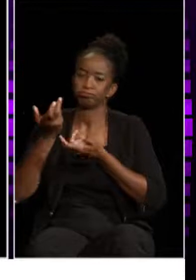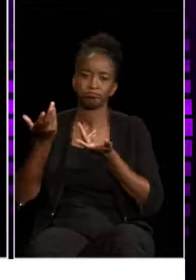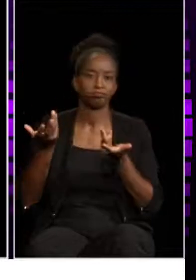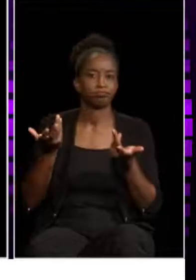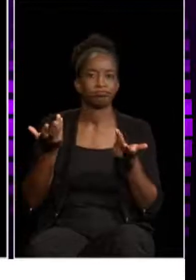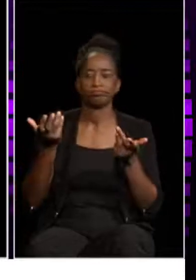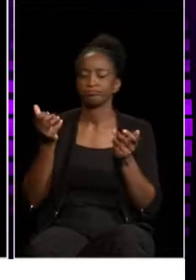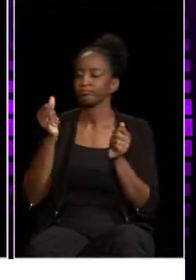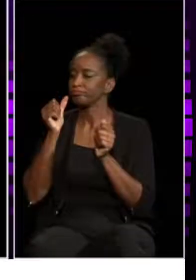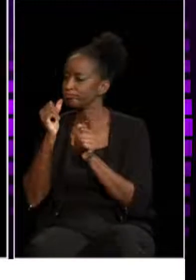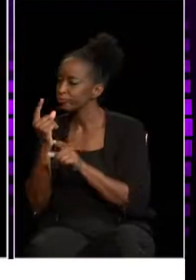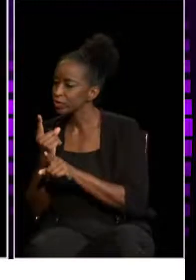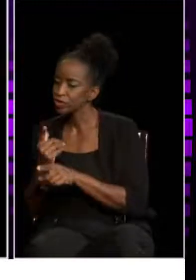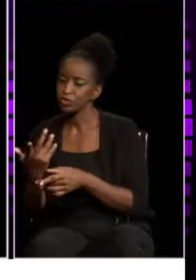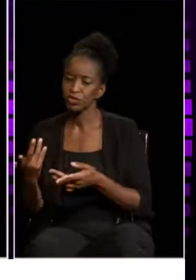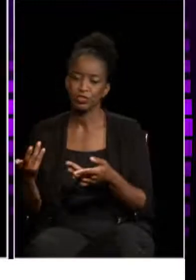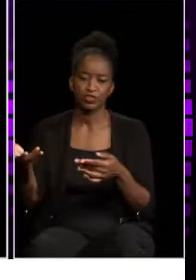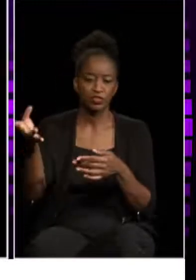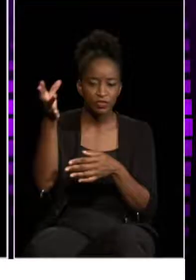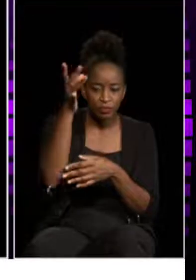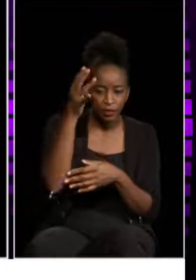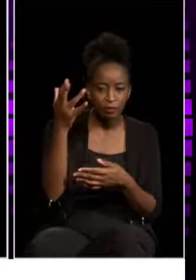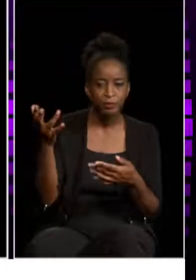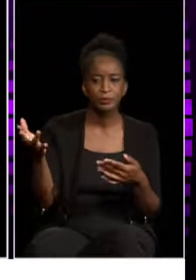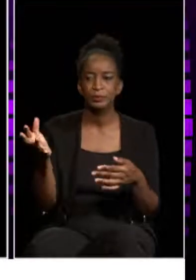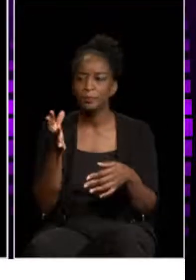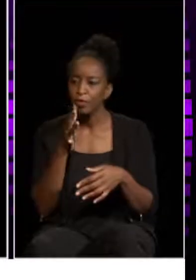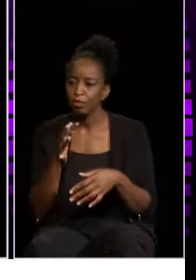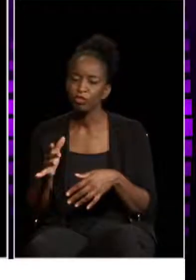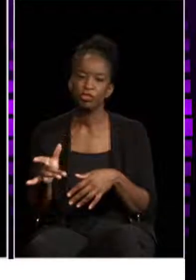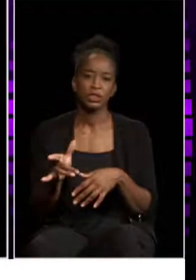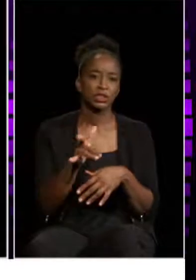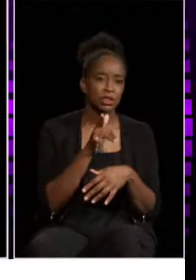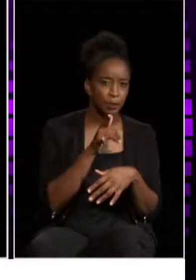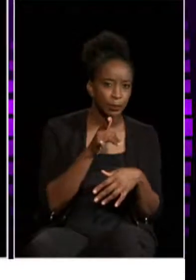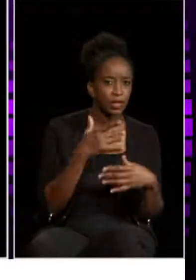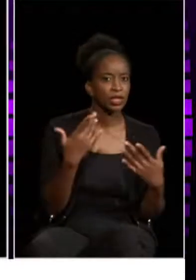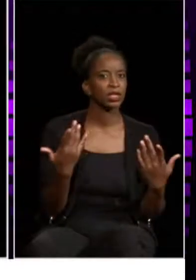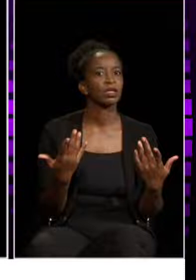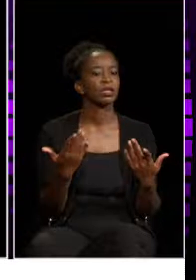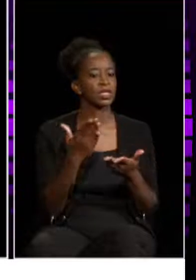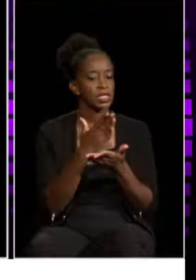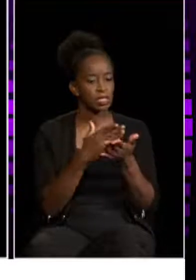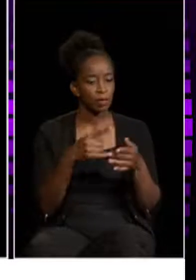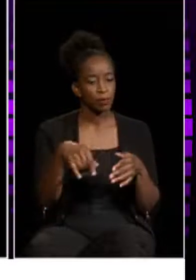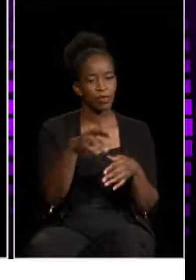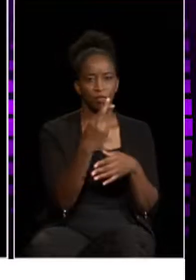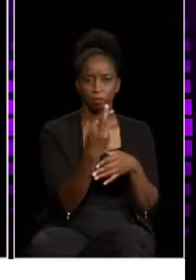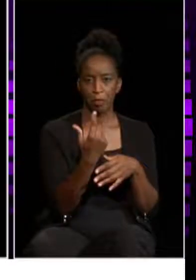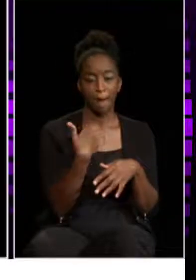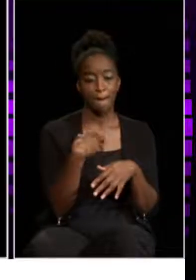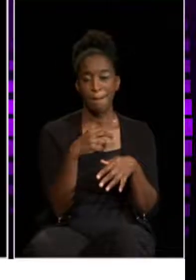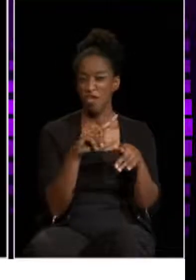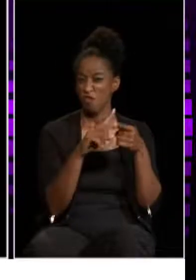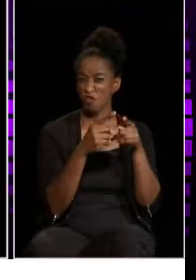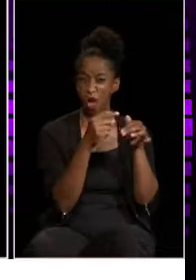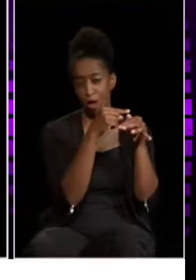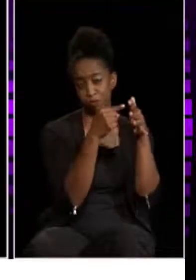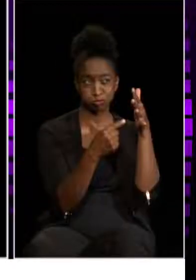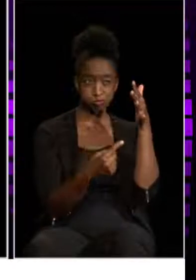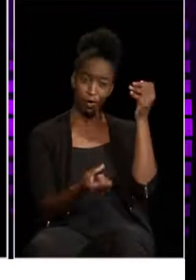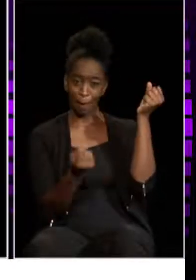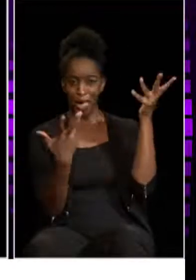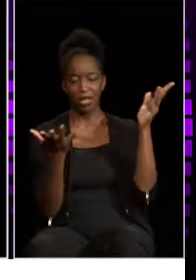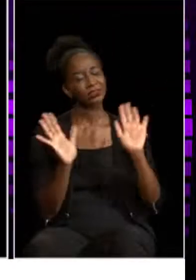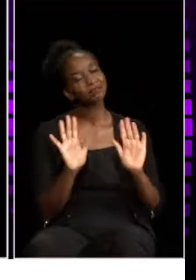stepmother, and some close friends as well. I don't have a very long friend list, but the few people that I do have, I can say that it